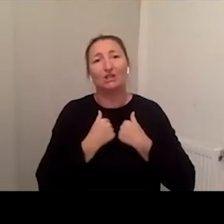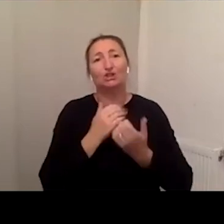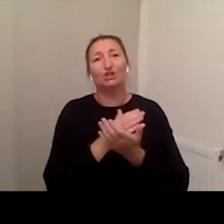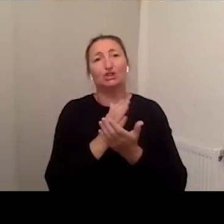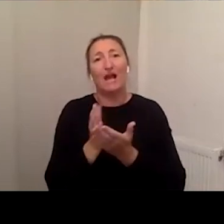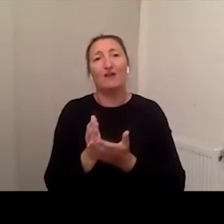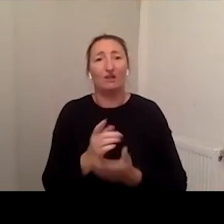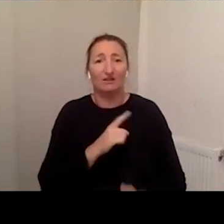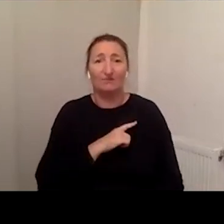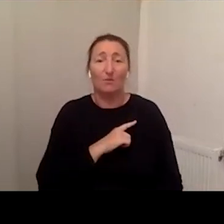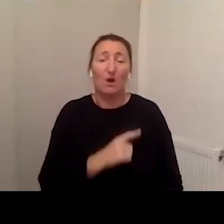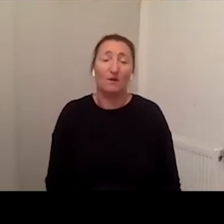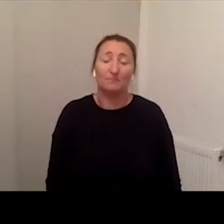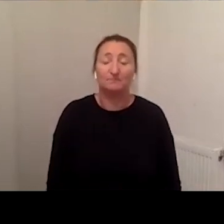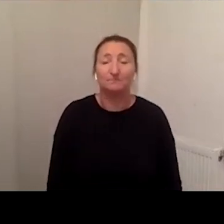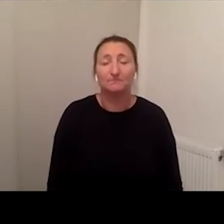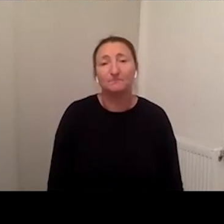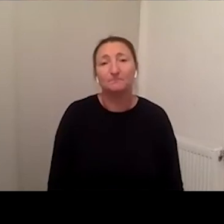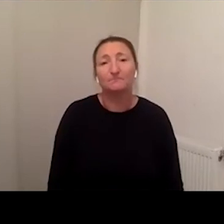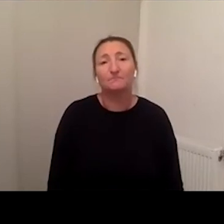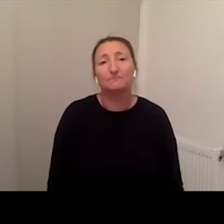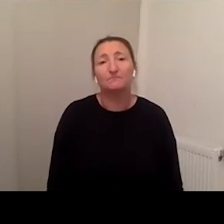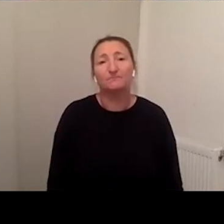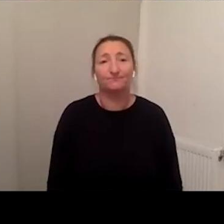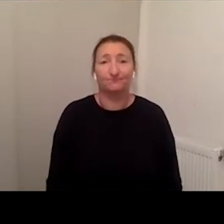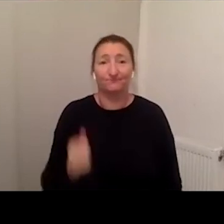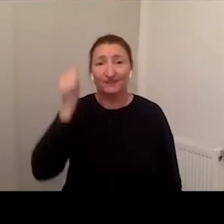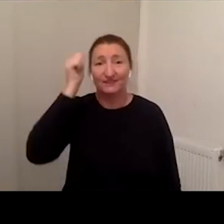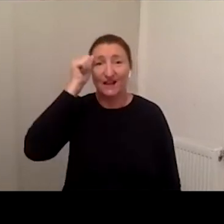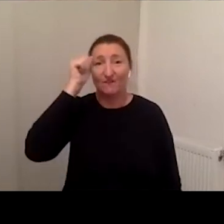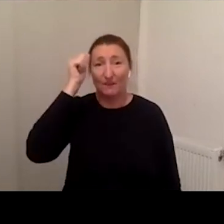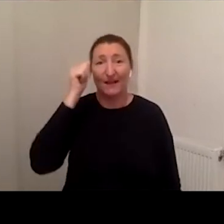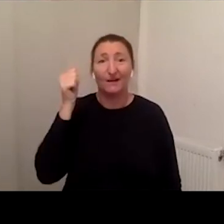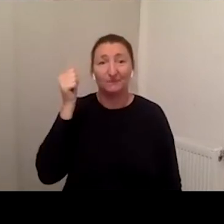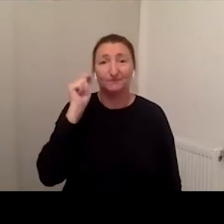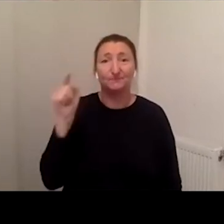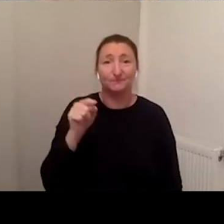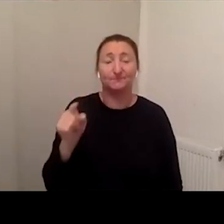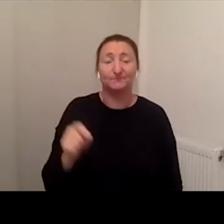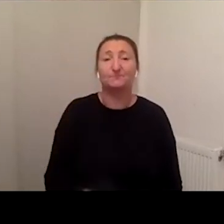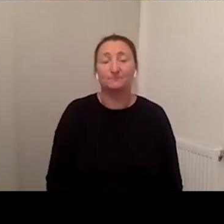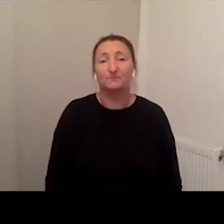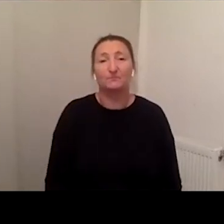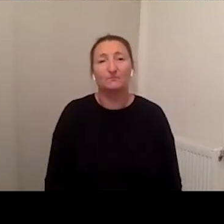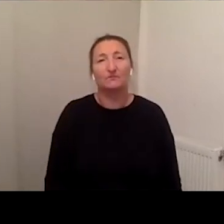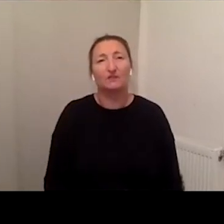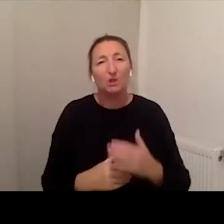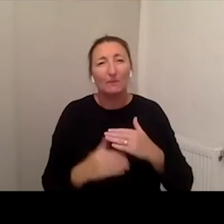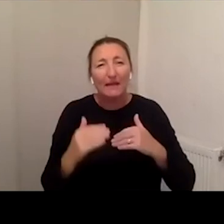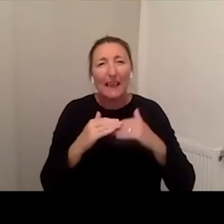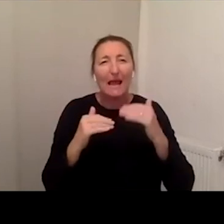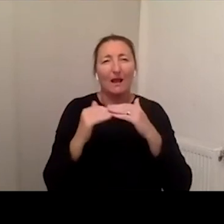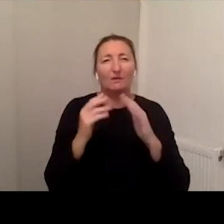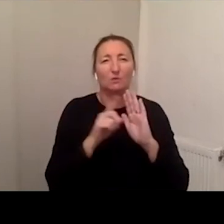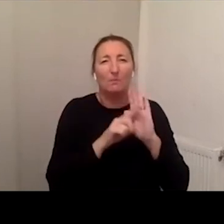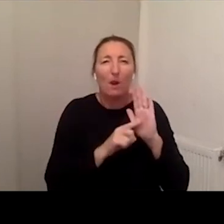energy communities. Yeah. It sounds like a familiar pattern, and it's a good example, I think, of how there are so many layers to these different policies